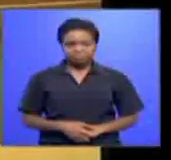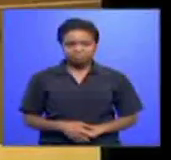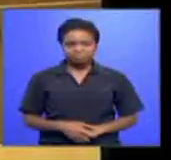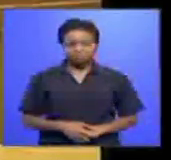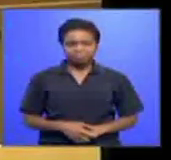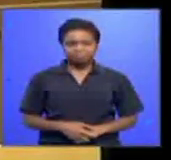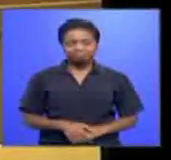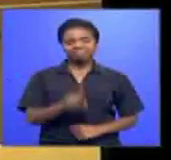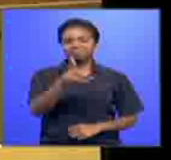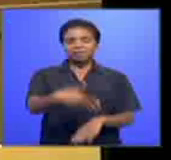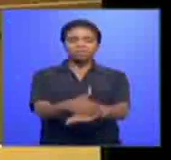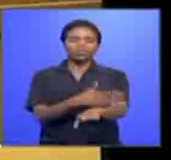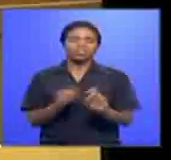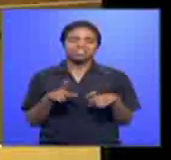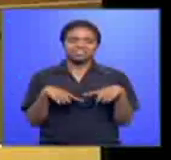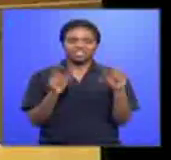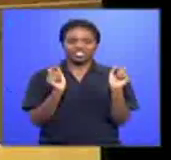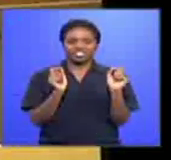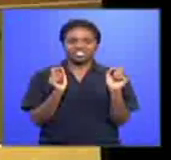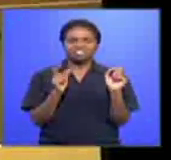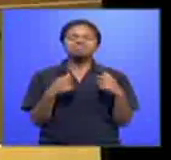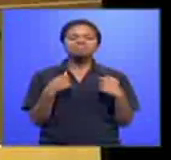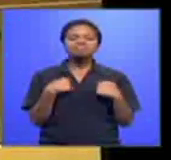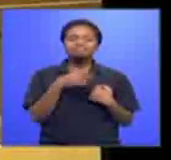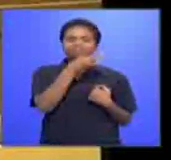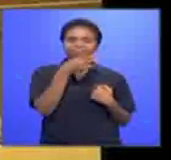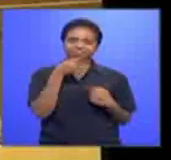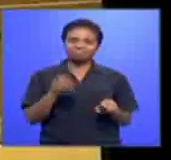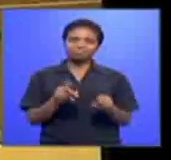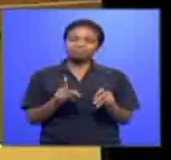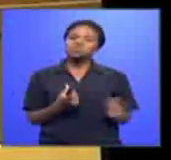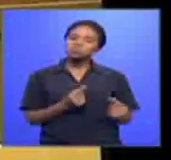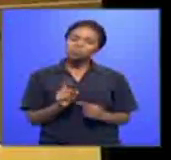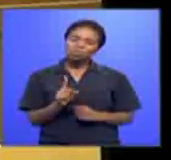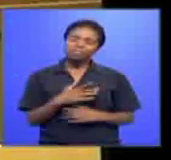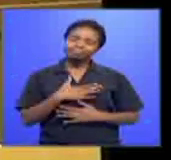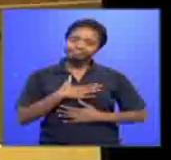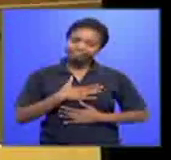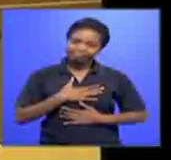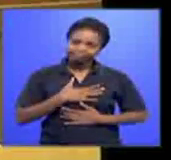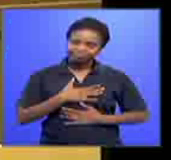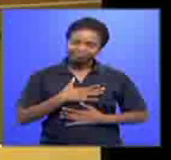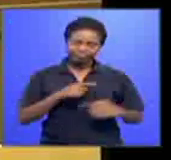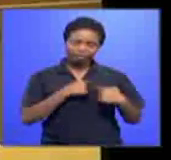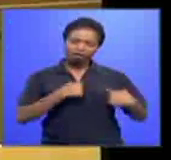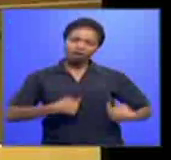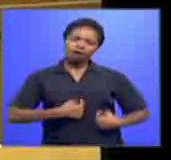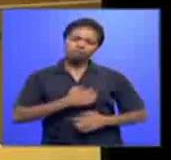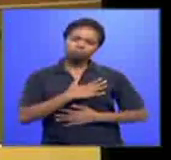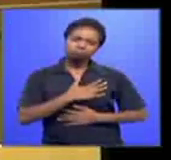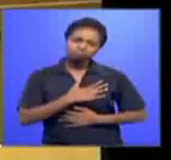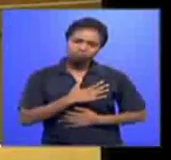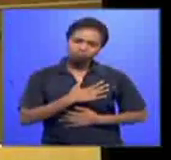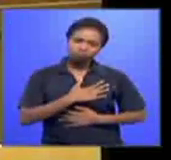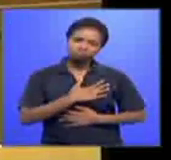Compatriots, before concluding, let me take this opportunity to extend our heartfelt condolences